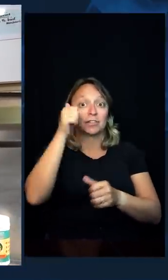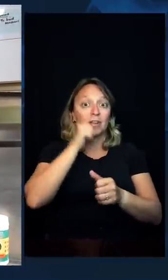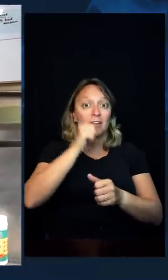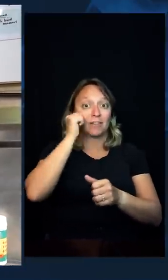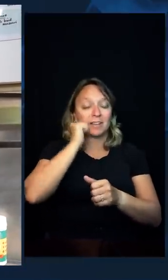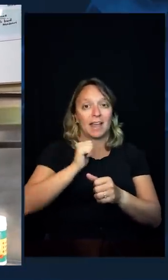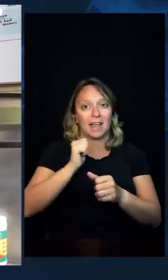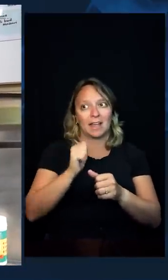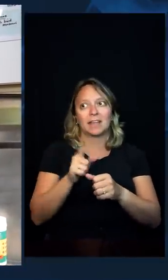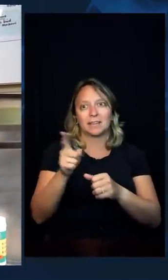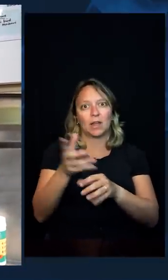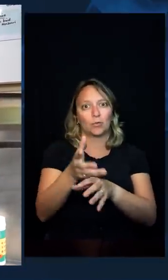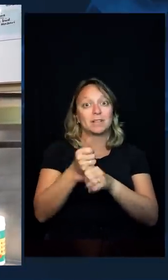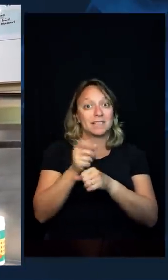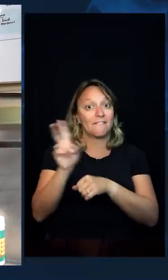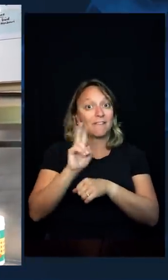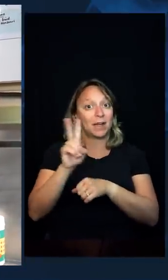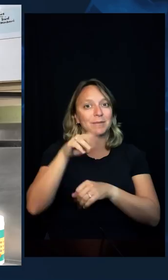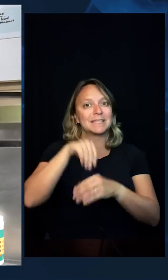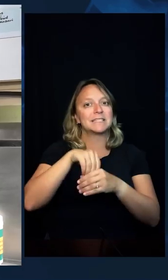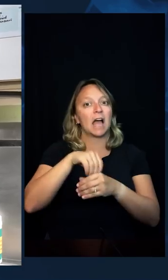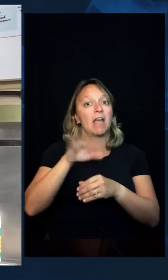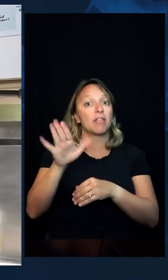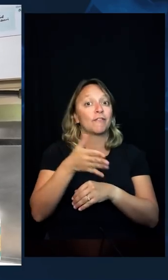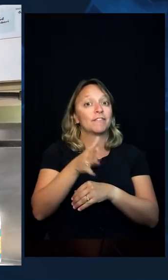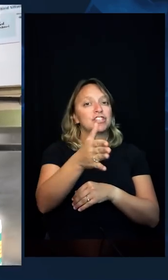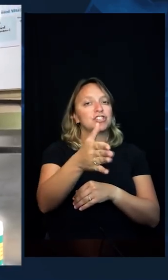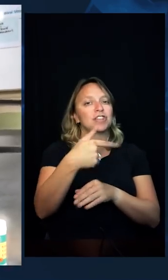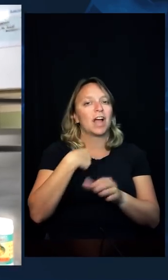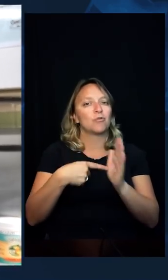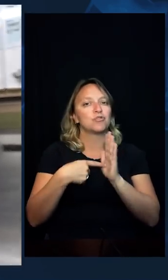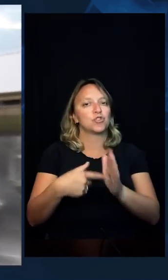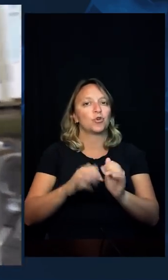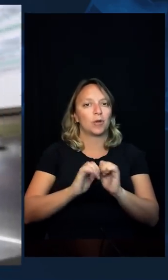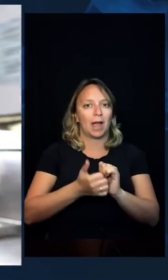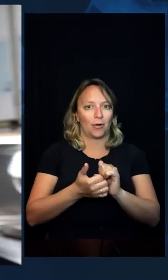vitamins that are inserted into their fish. And I'm gonna show you how we do that.